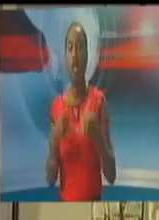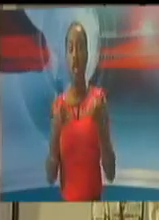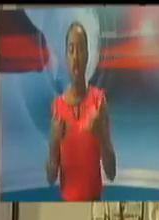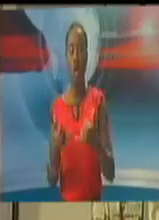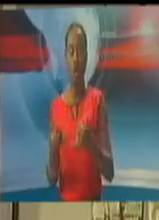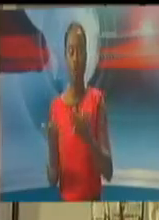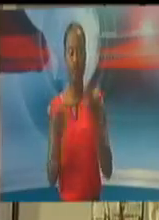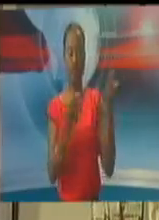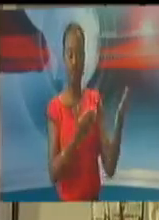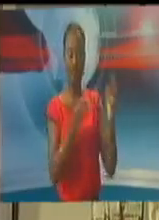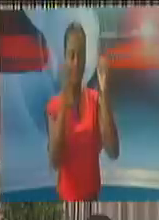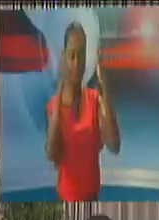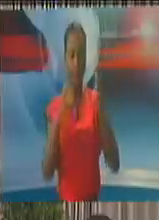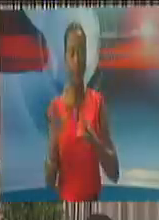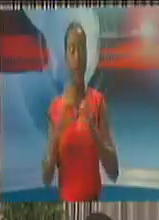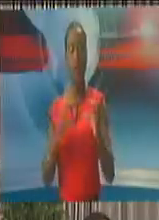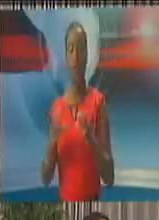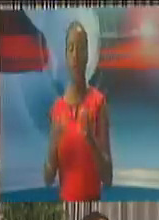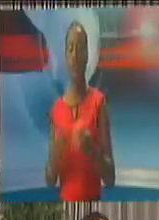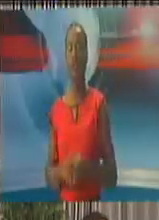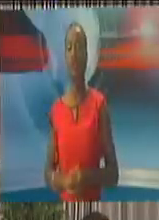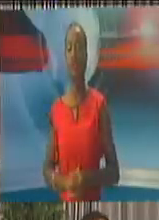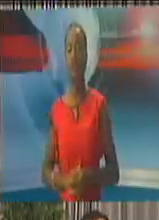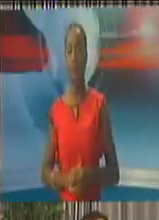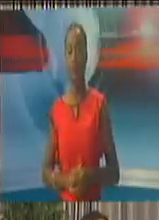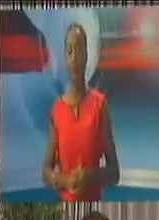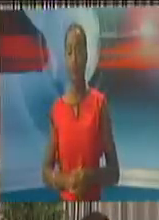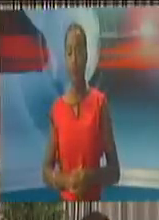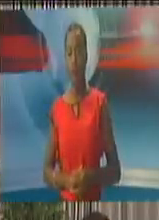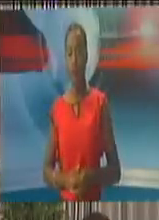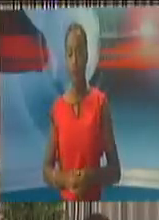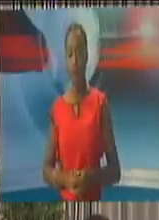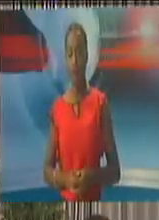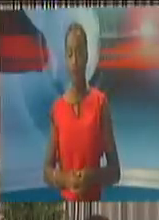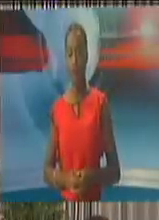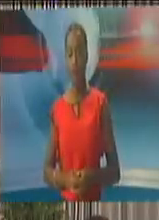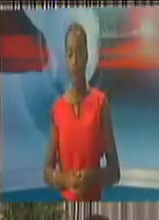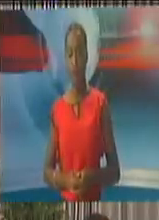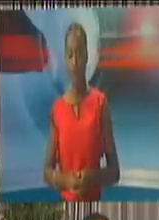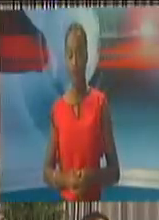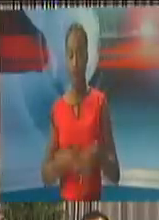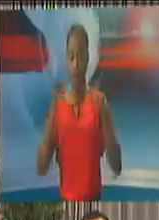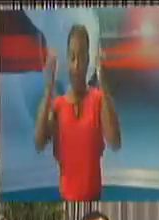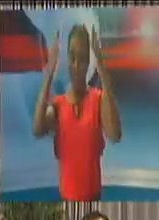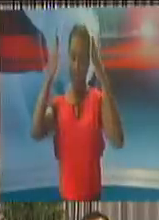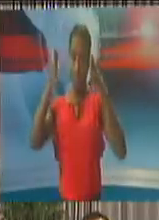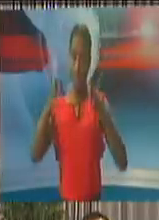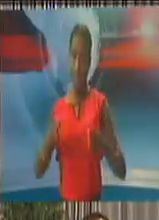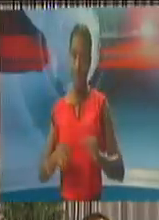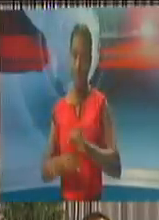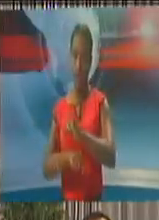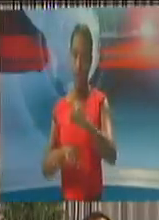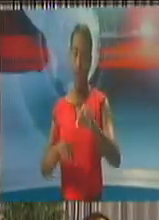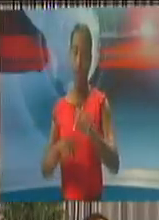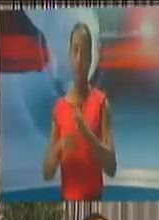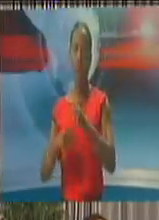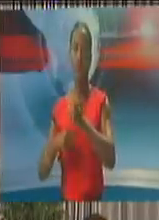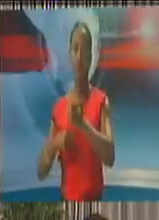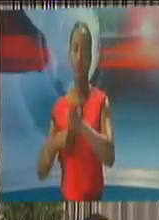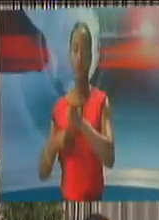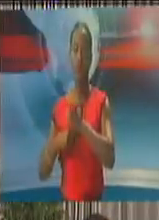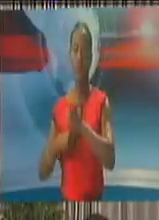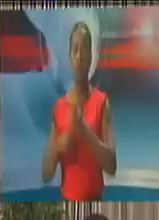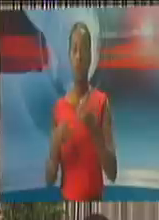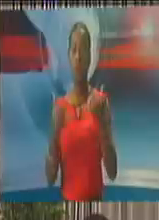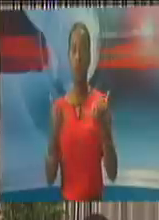to Minister Cox. Thank you very much, Minister. The Minister of National Security, the Honorable Stuart Young, will